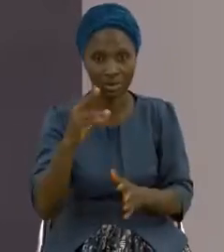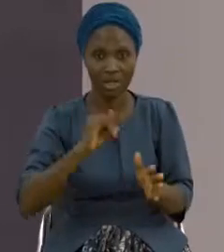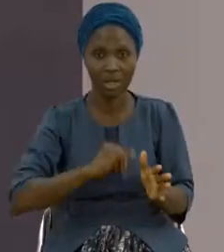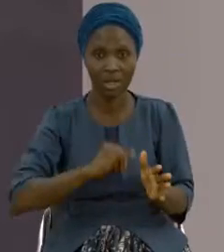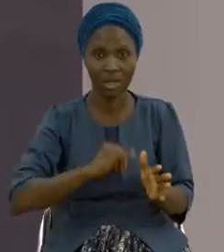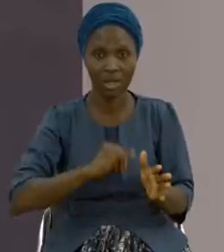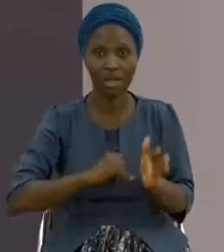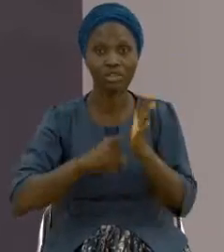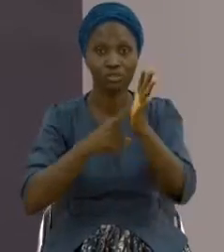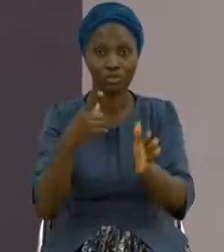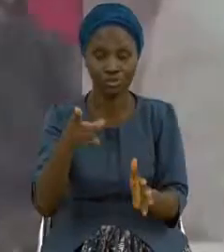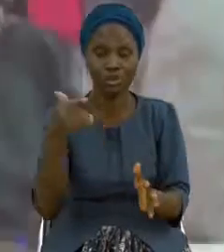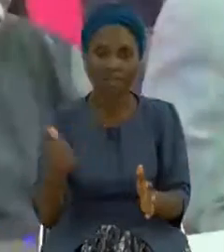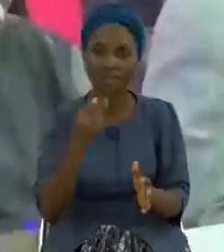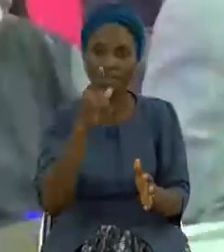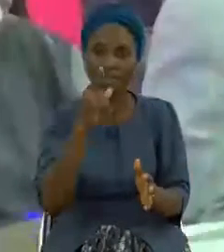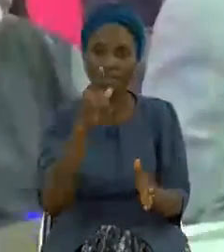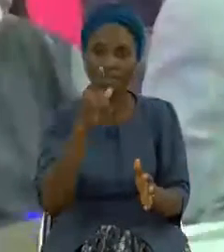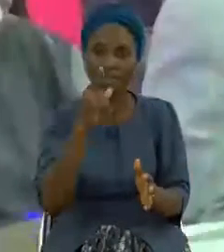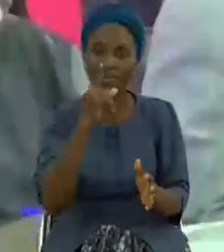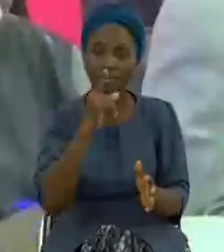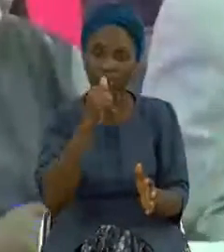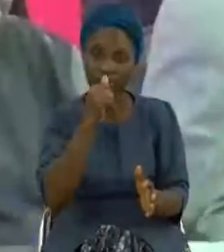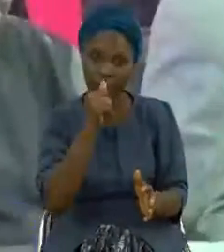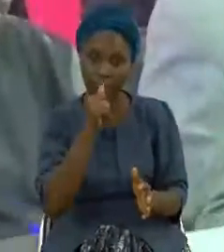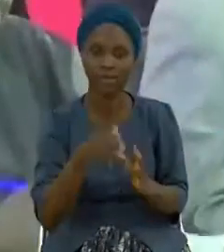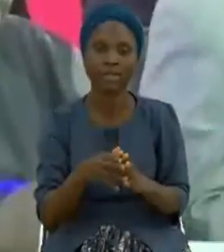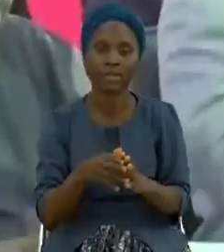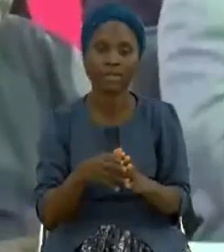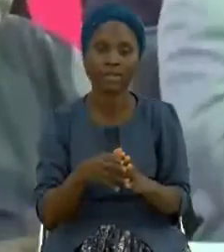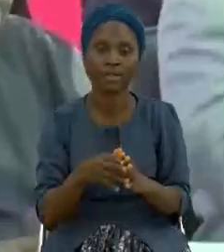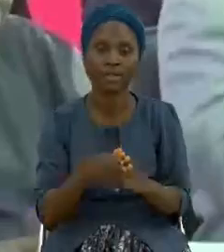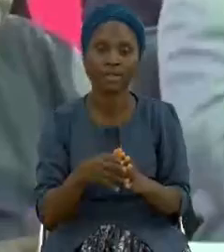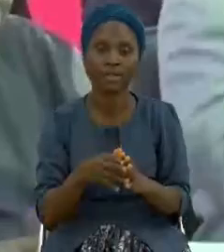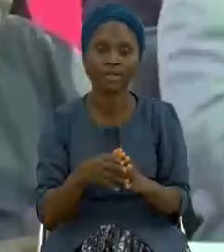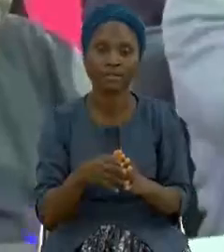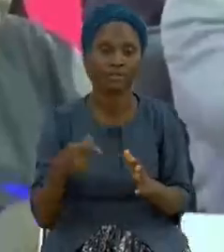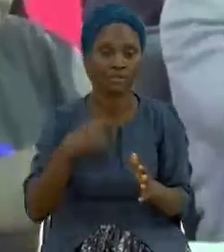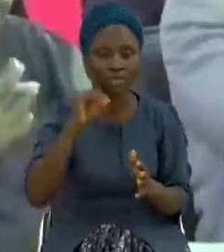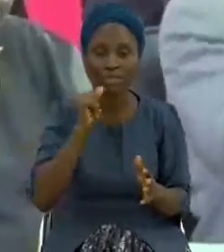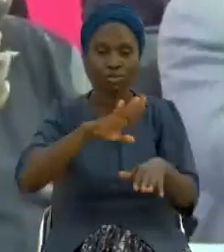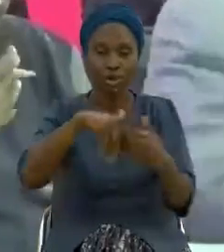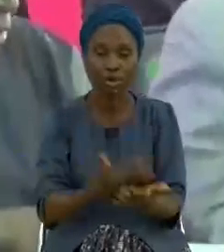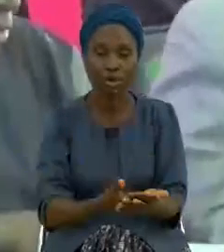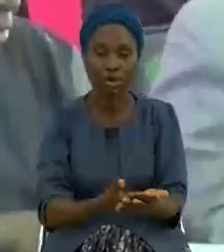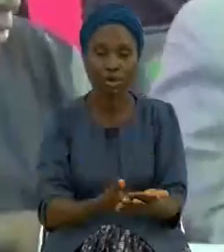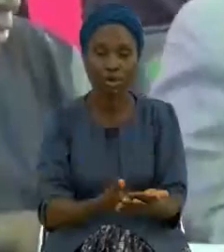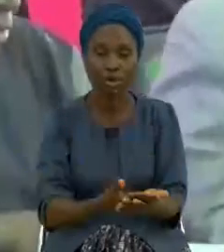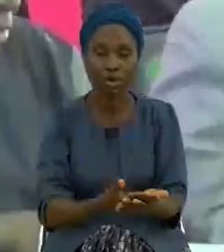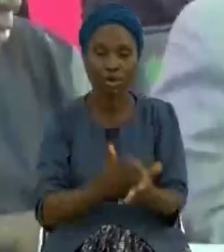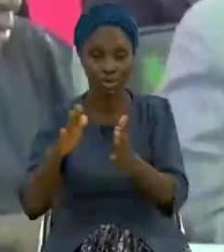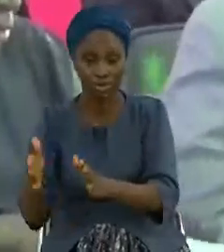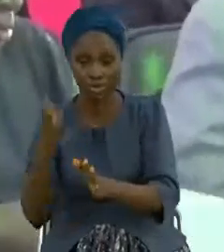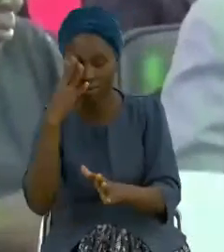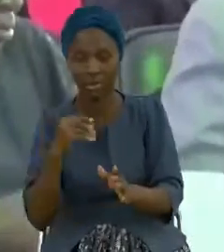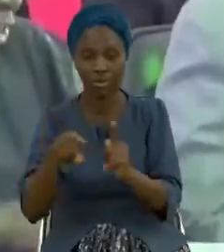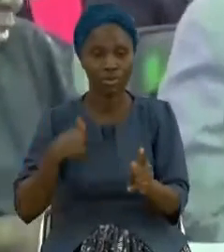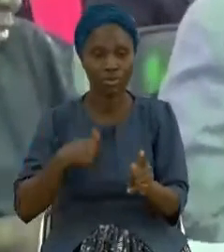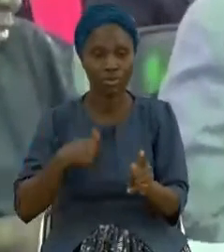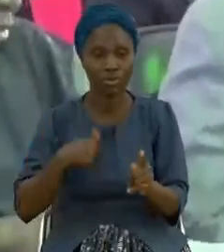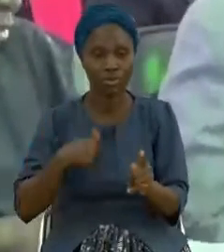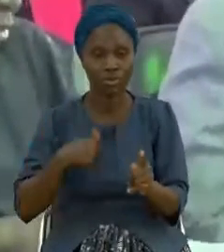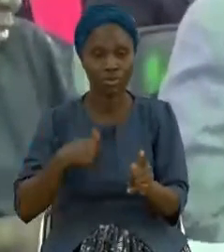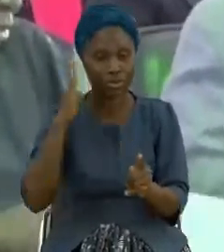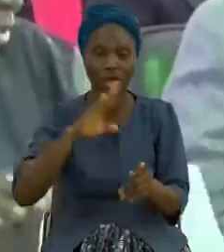all be changed. Verse 52, it says, in a moment, in the twinkling of